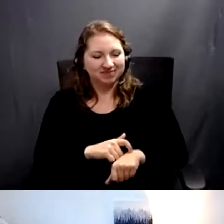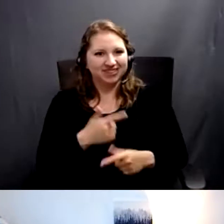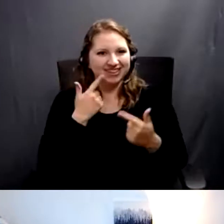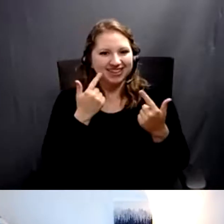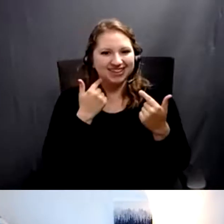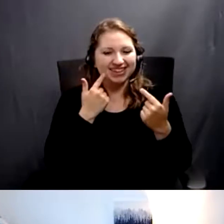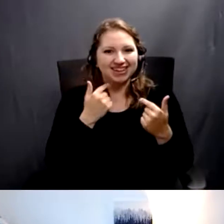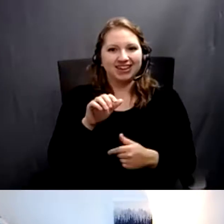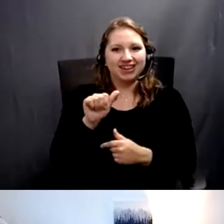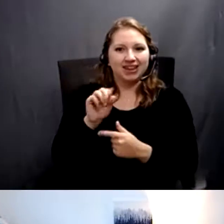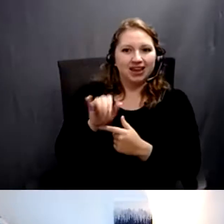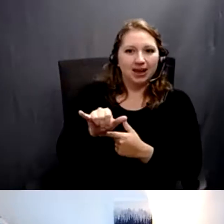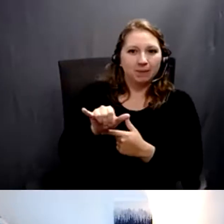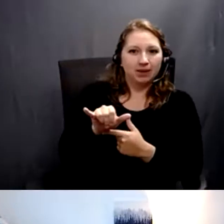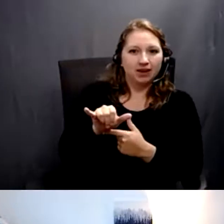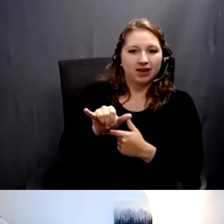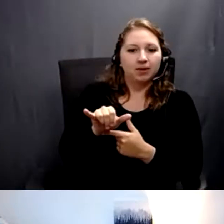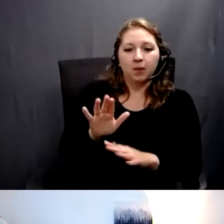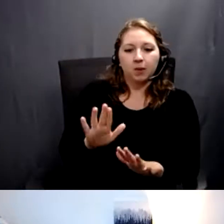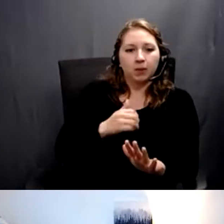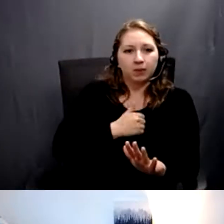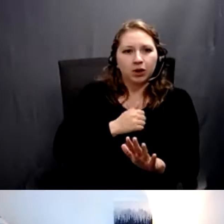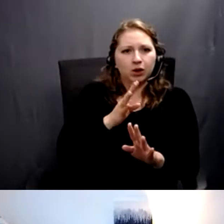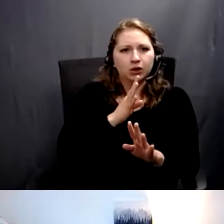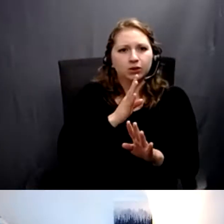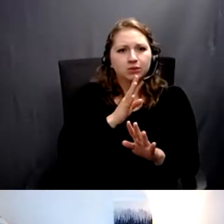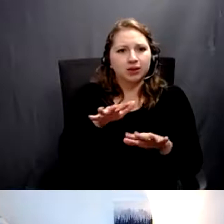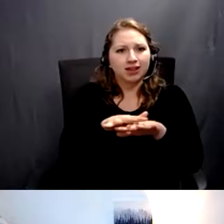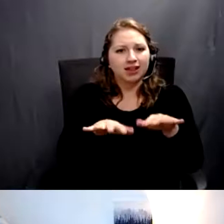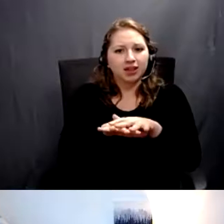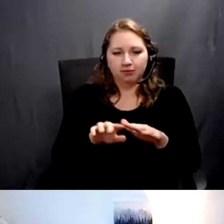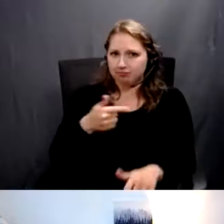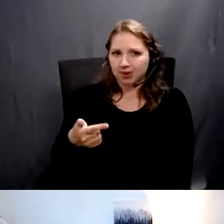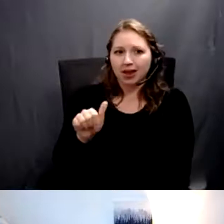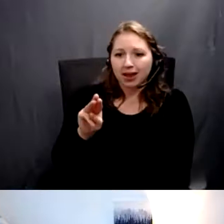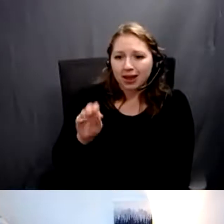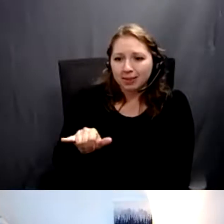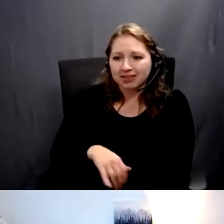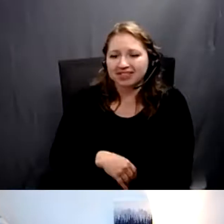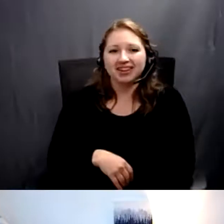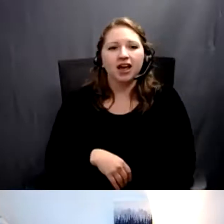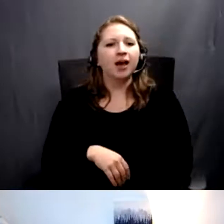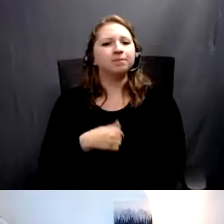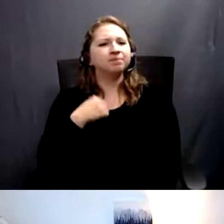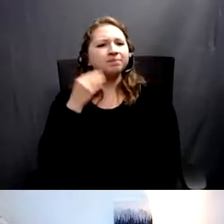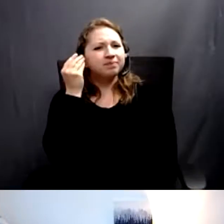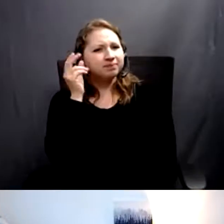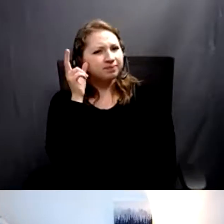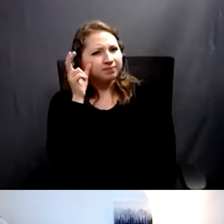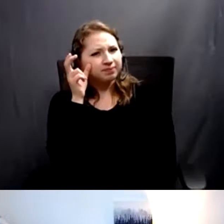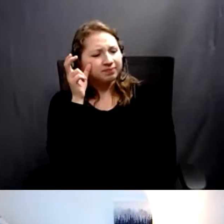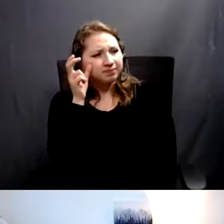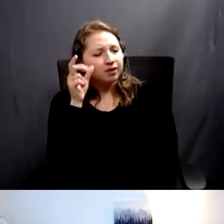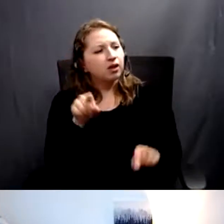And isn't it also, oh, I'm sorry. Go ahead, Amy. I was just thinking as I was listening, it's also